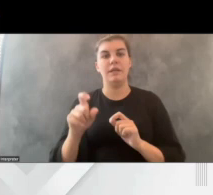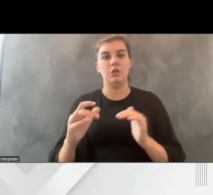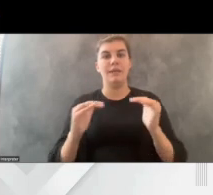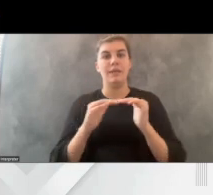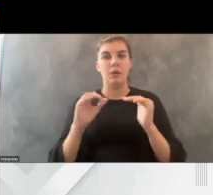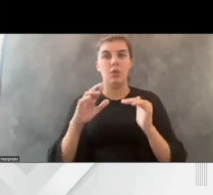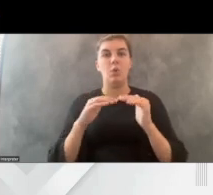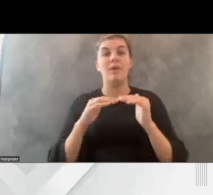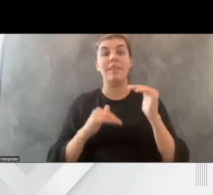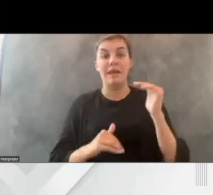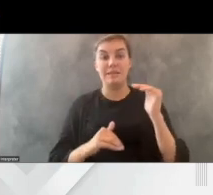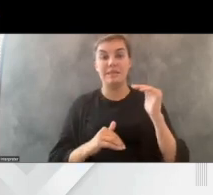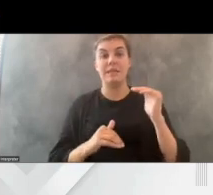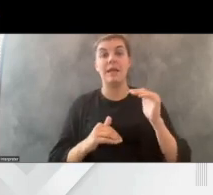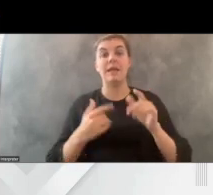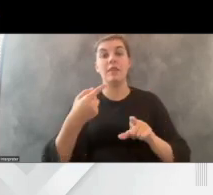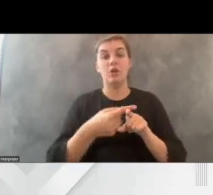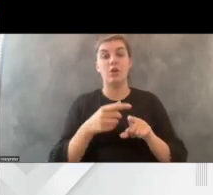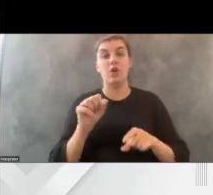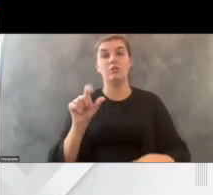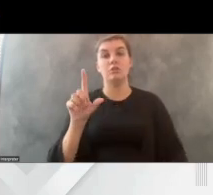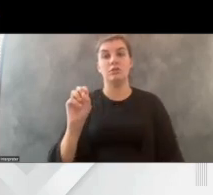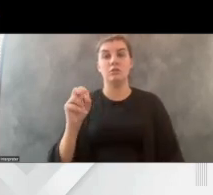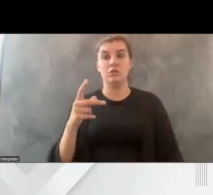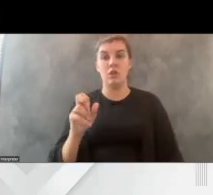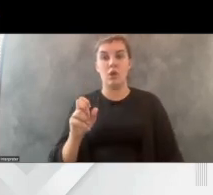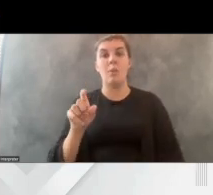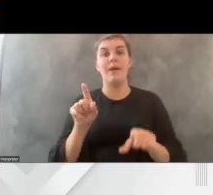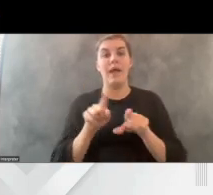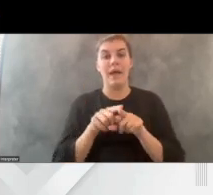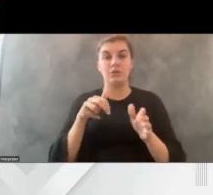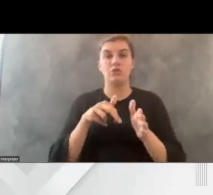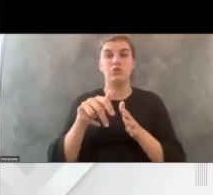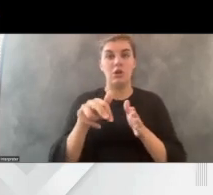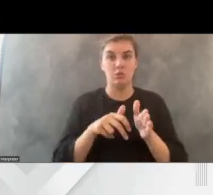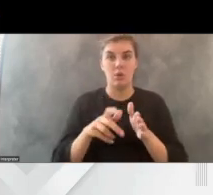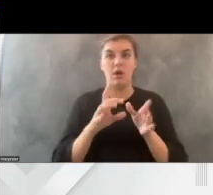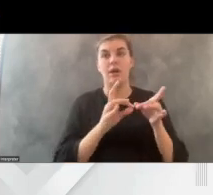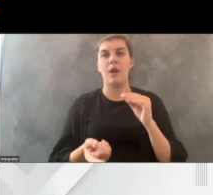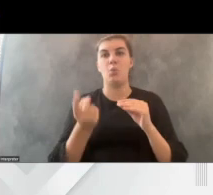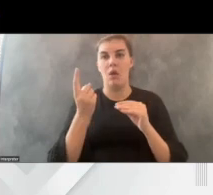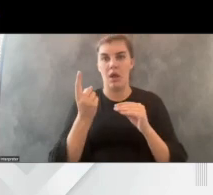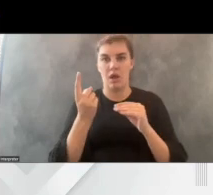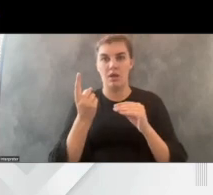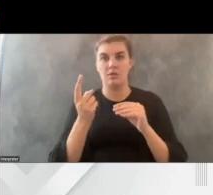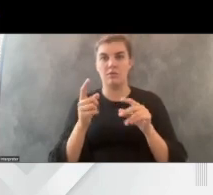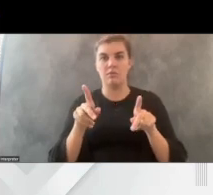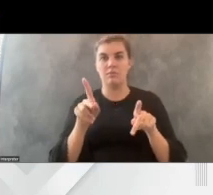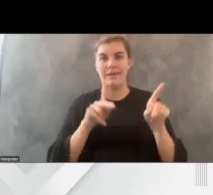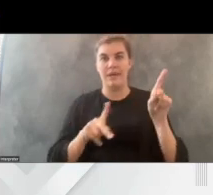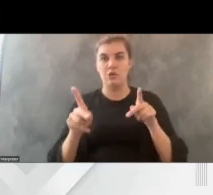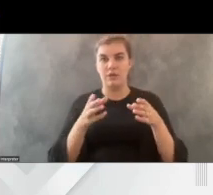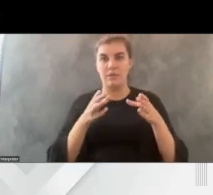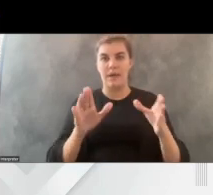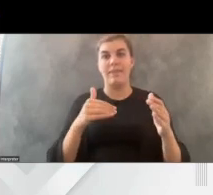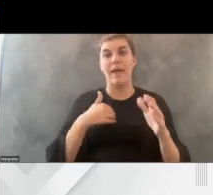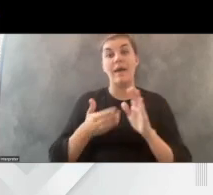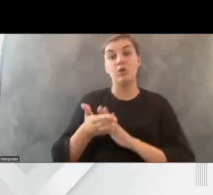the cross slope can be up to 5%. And for mid-block and roundabout crosswalks, the cross